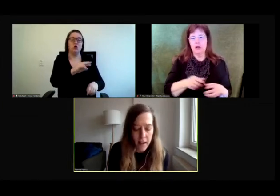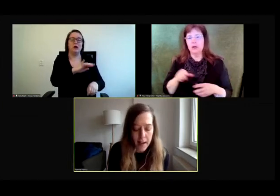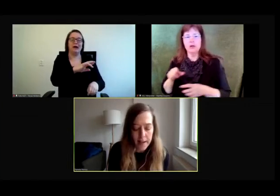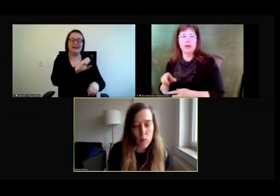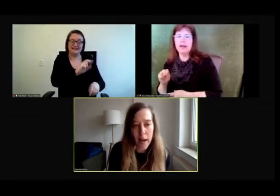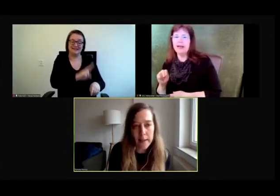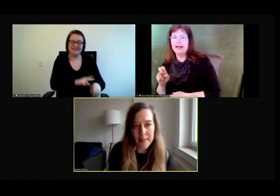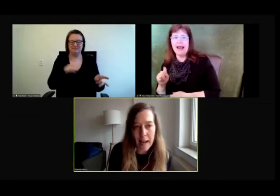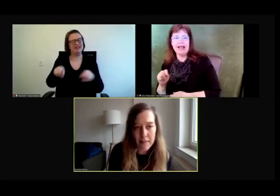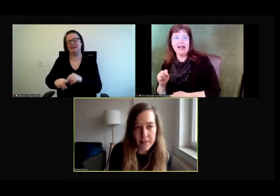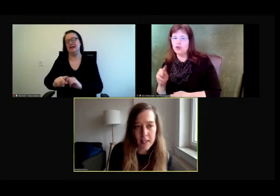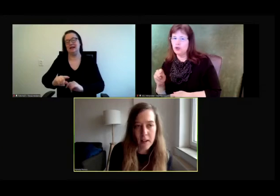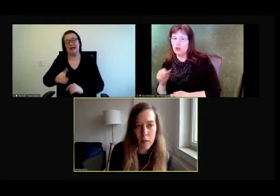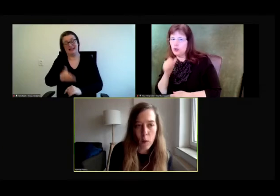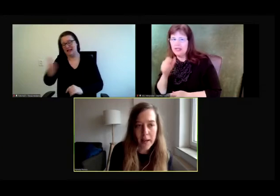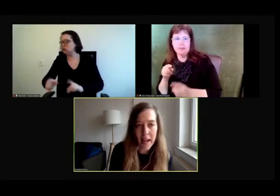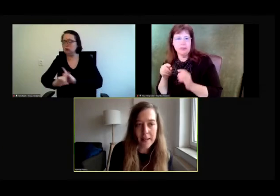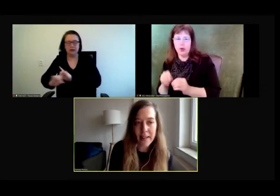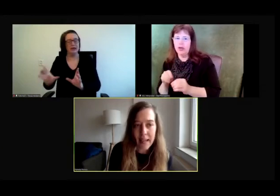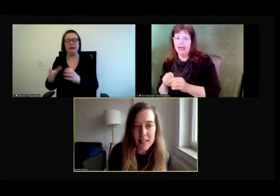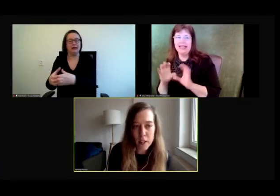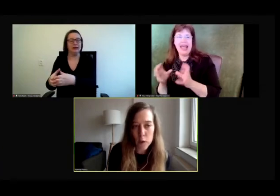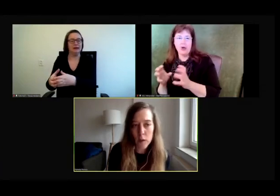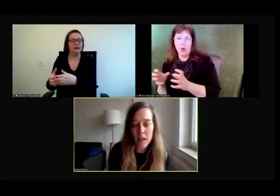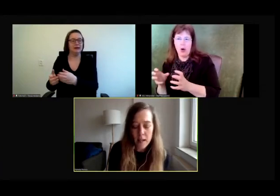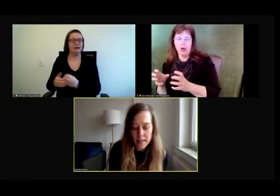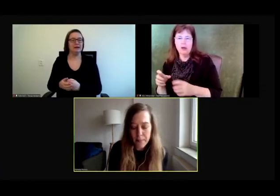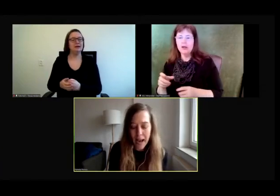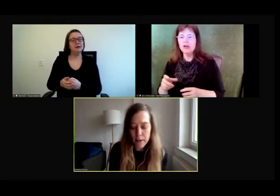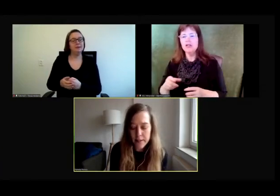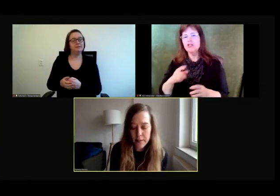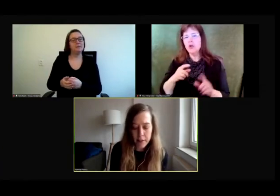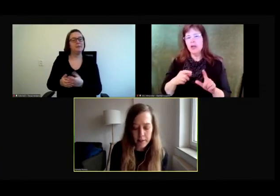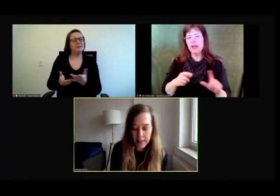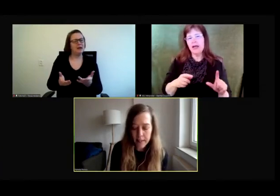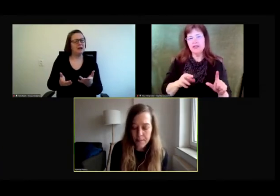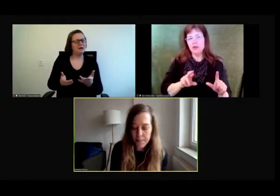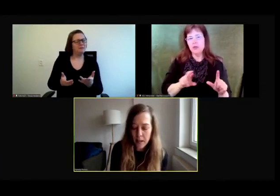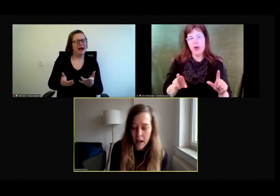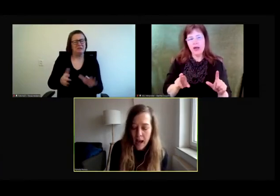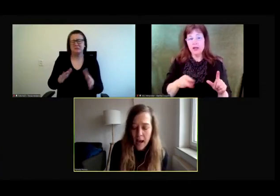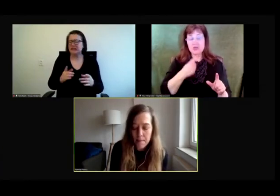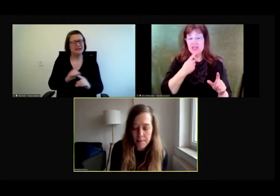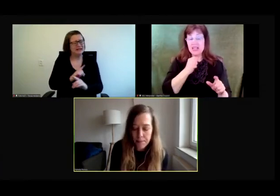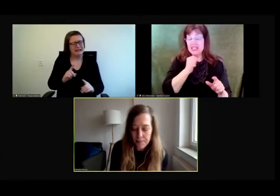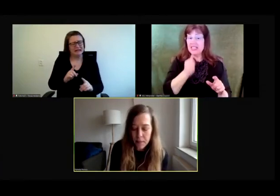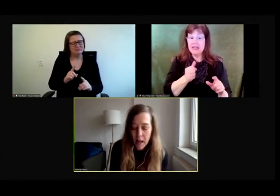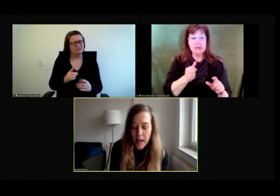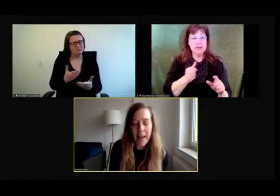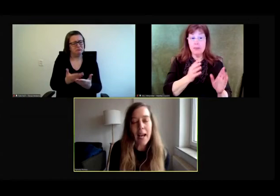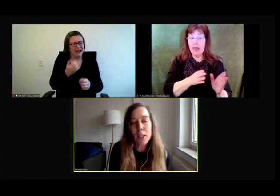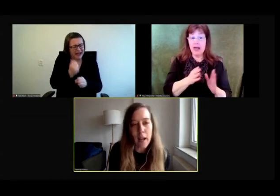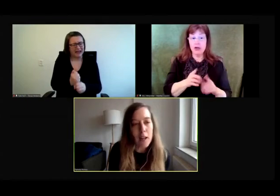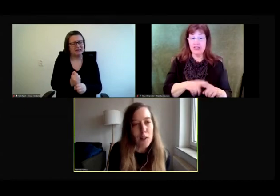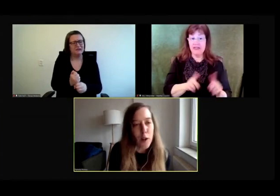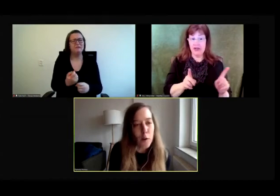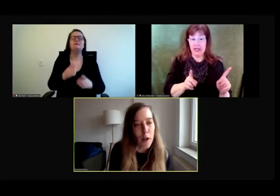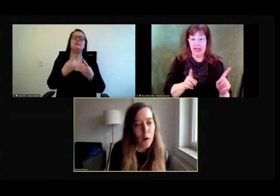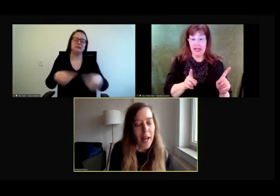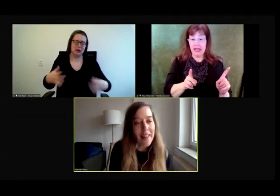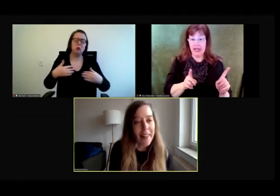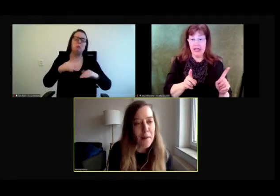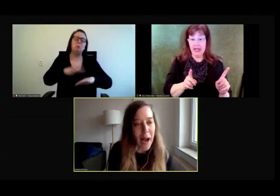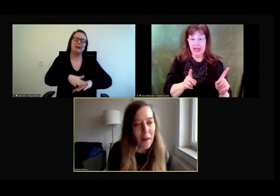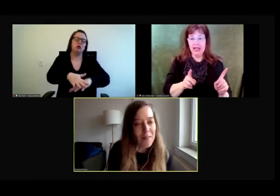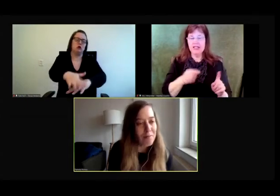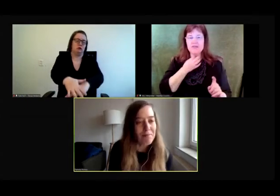you didn't find right, left on the one hand and next to pattern differently. And I actually also